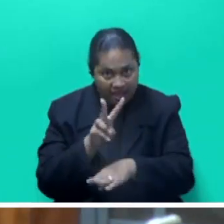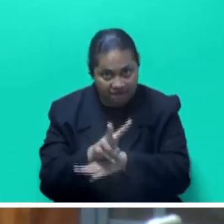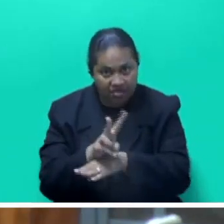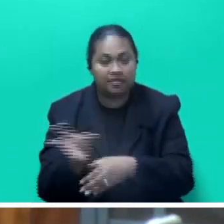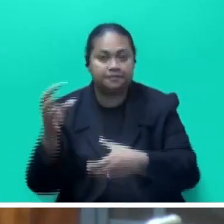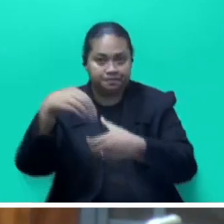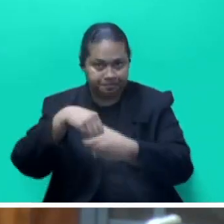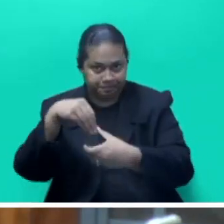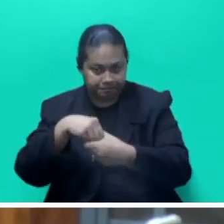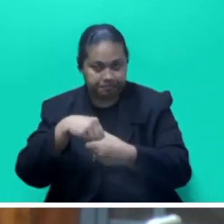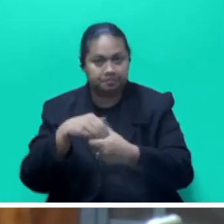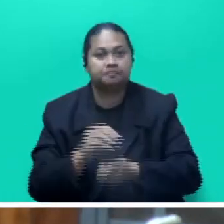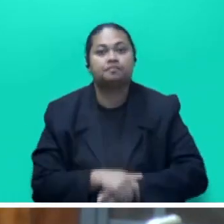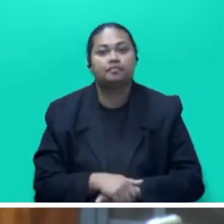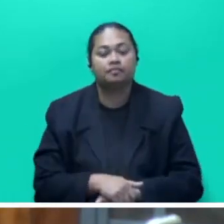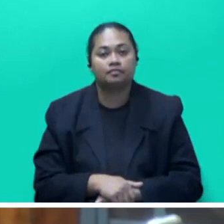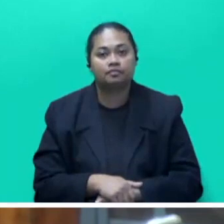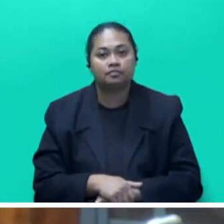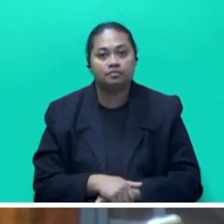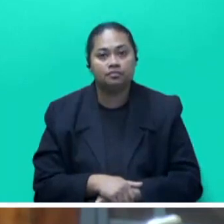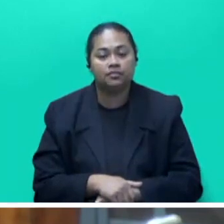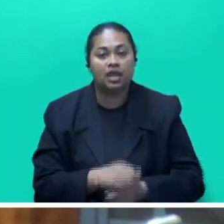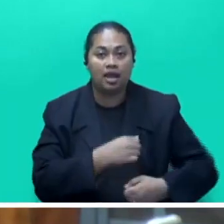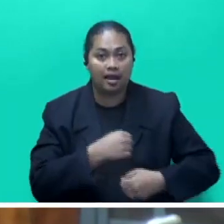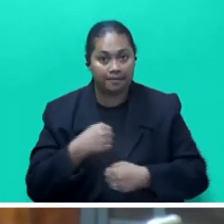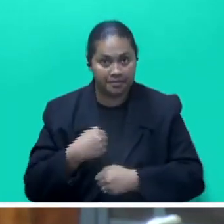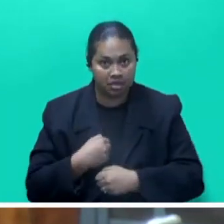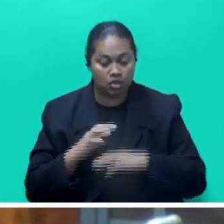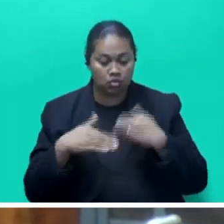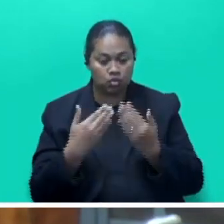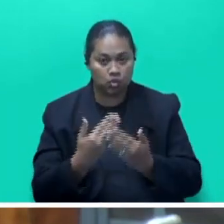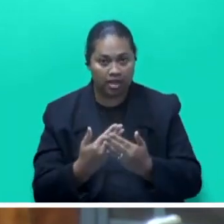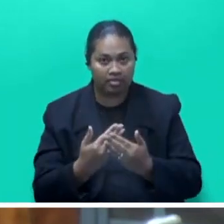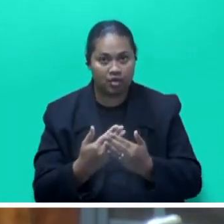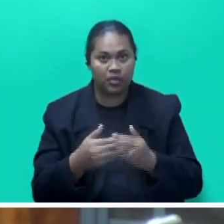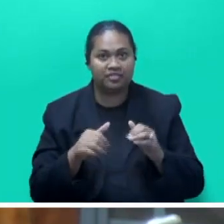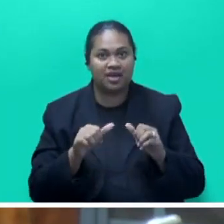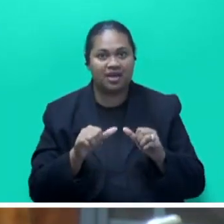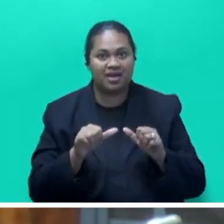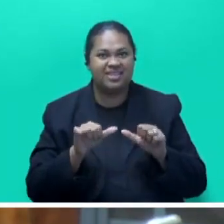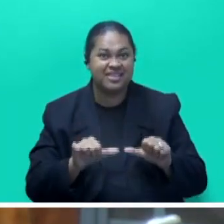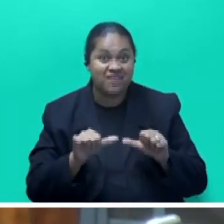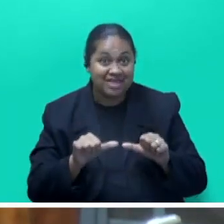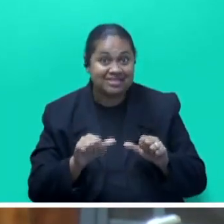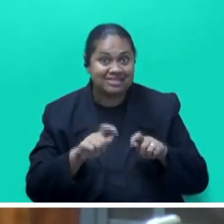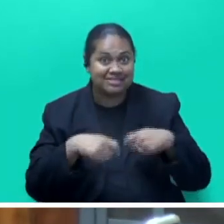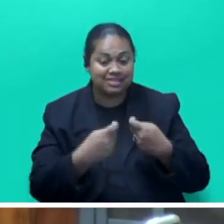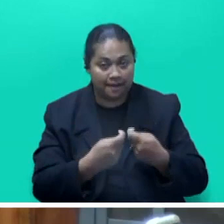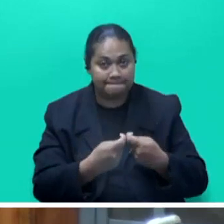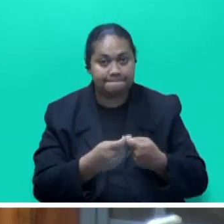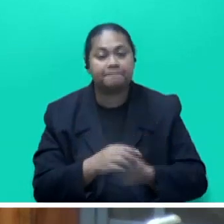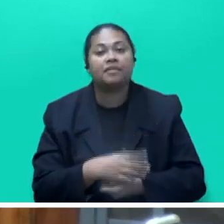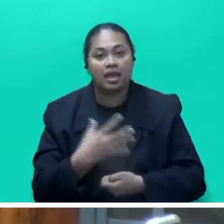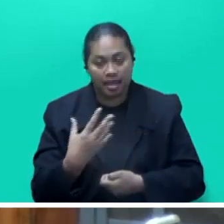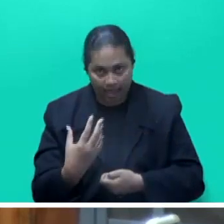RFMF captain. RFMF team liaised closely with the New Zealand Defence Force team. And from the National Fire Authority, we had